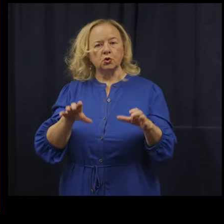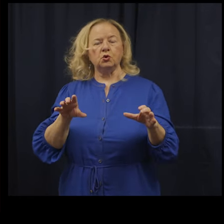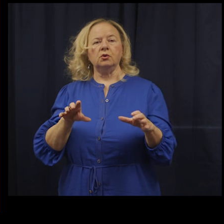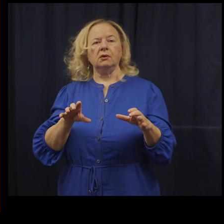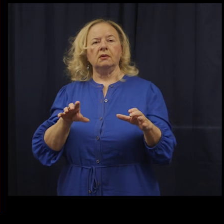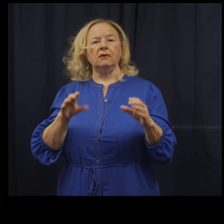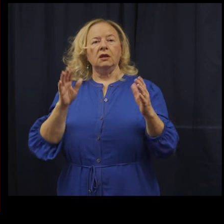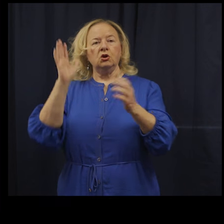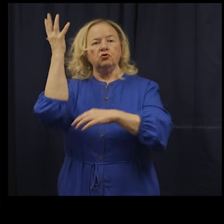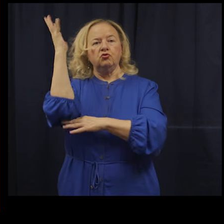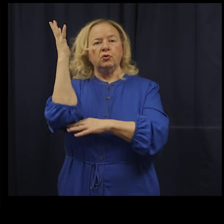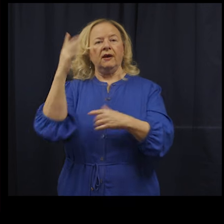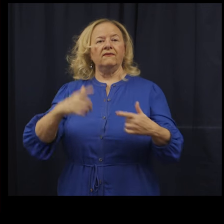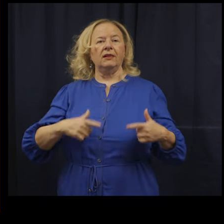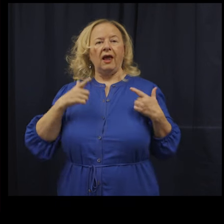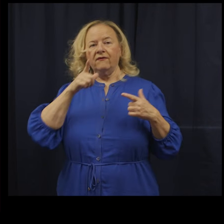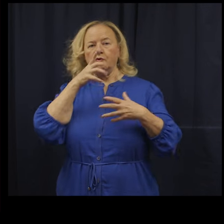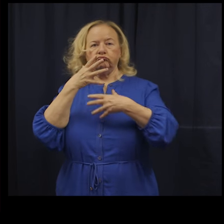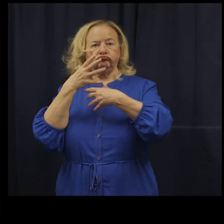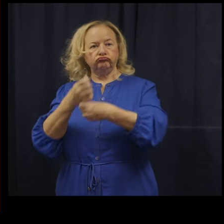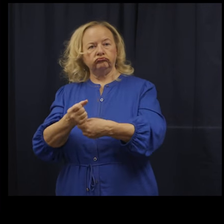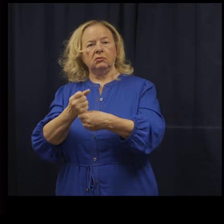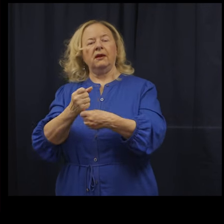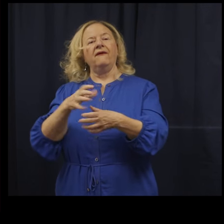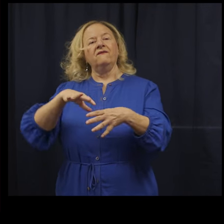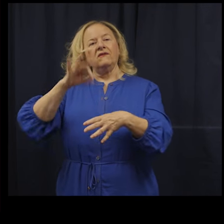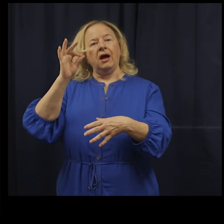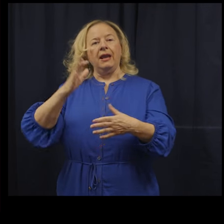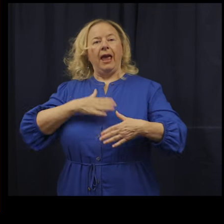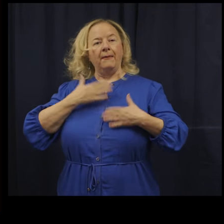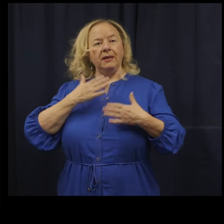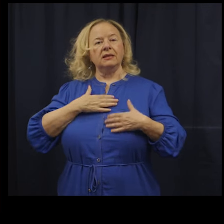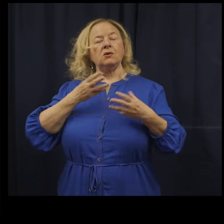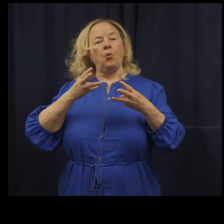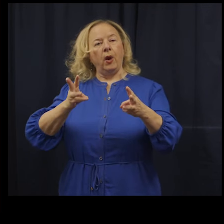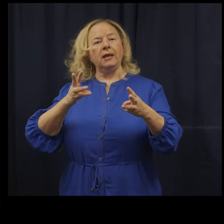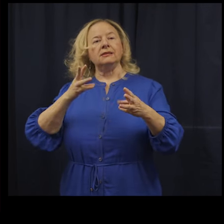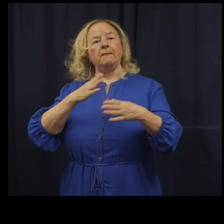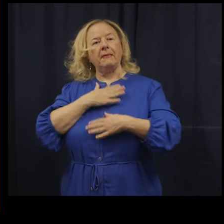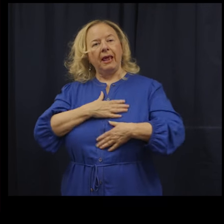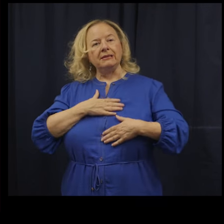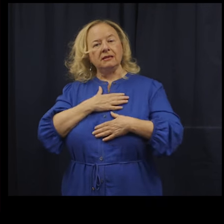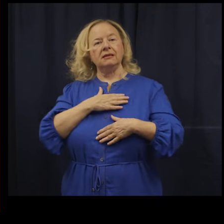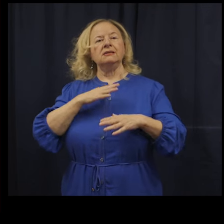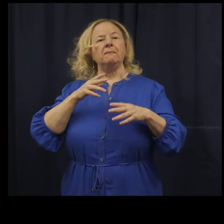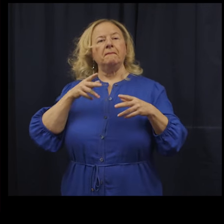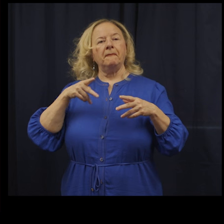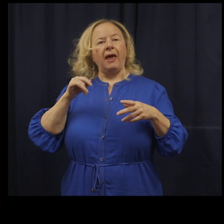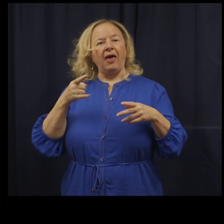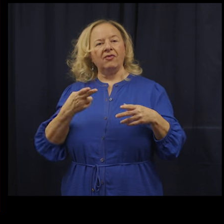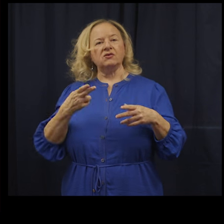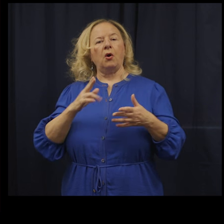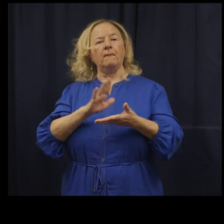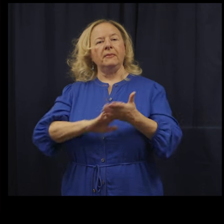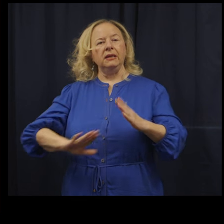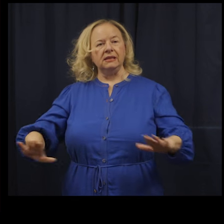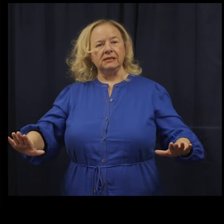It is a tree of life to those who hold fast. All who cling to it find happiness. Its ways are ways of pleasantness, and all its paths are